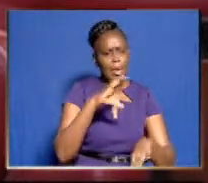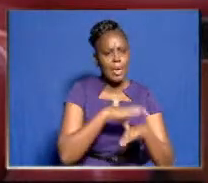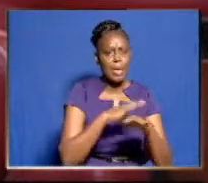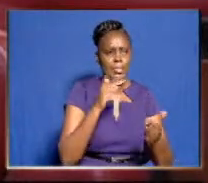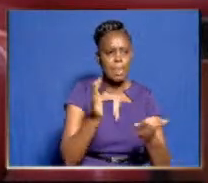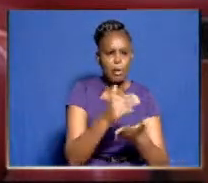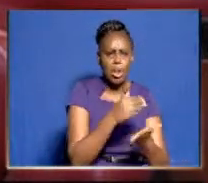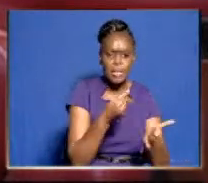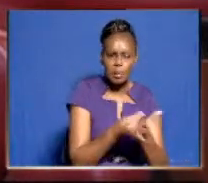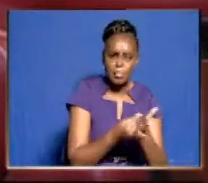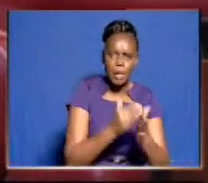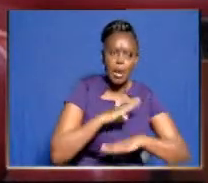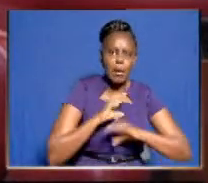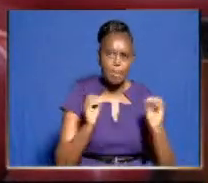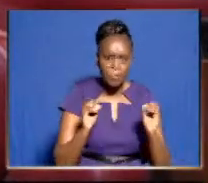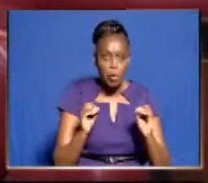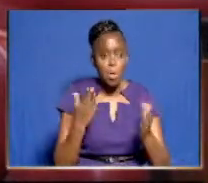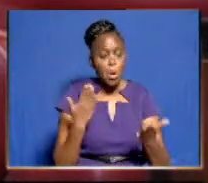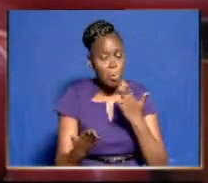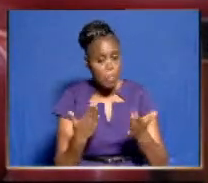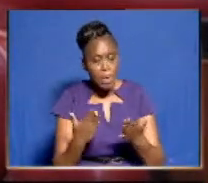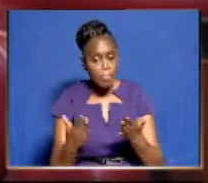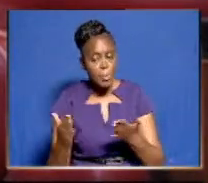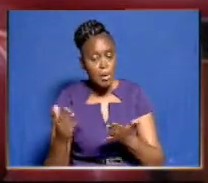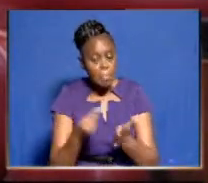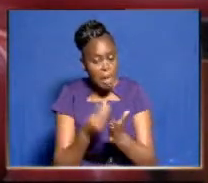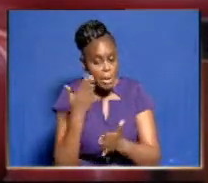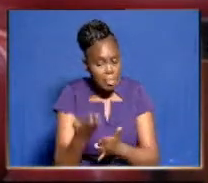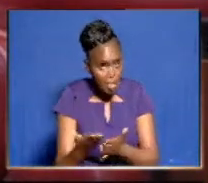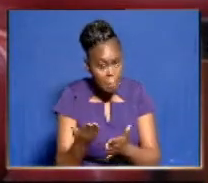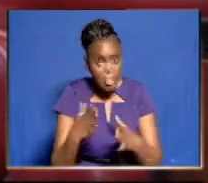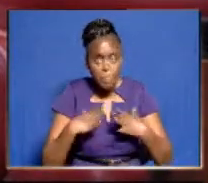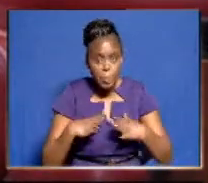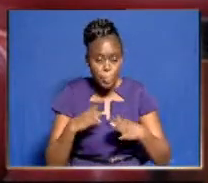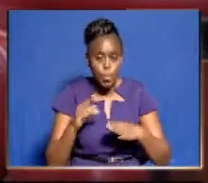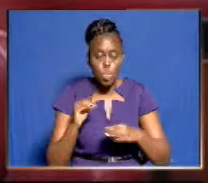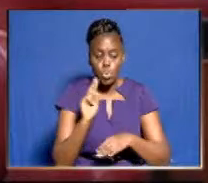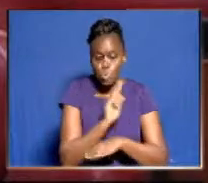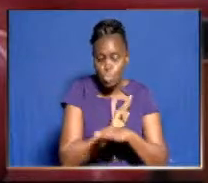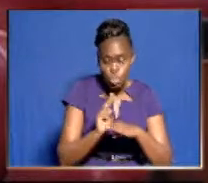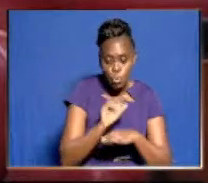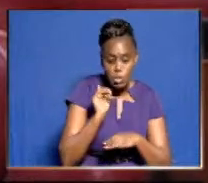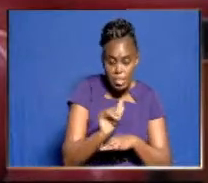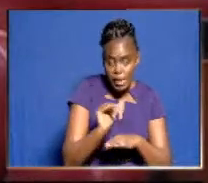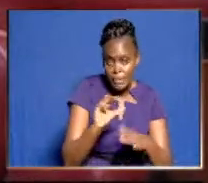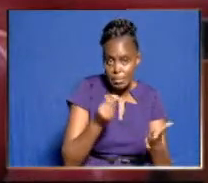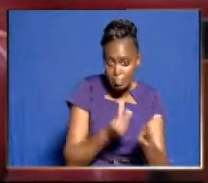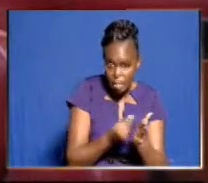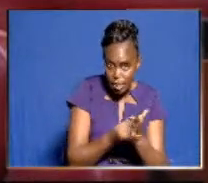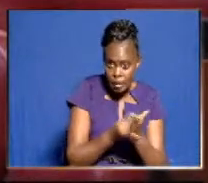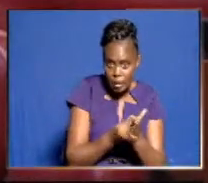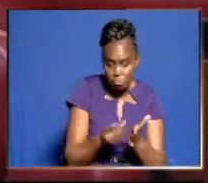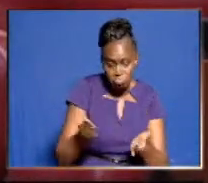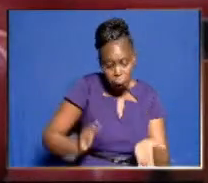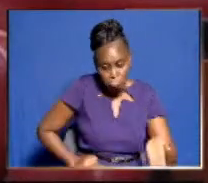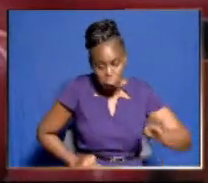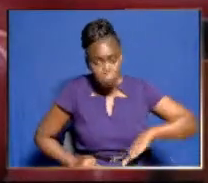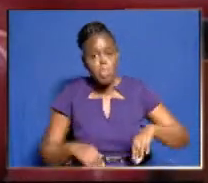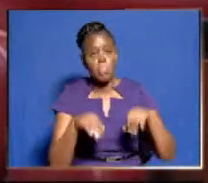being raised and going into people's pockets like pocket change without being reported and remitted into the